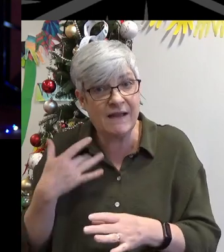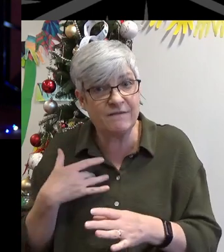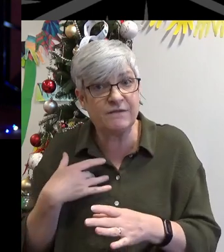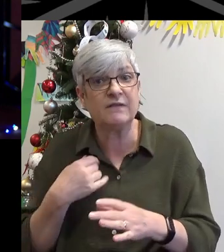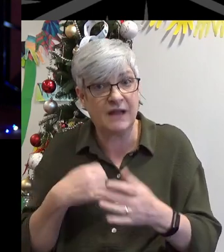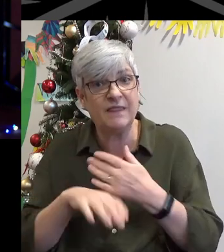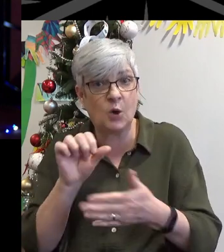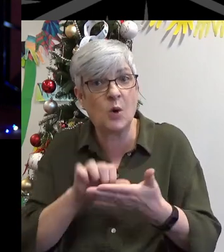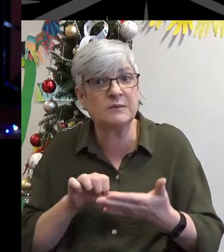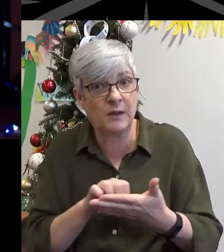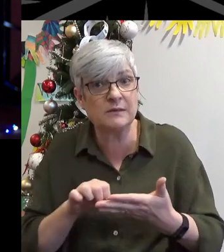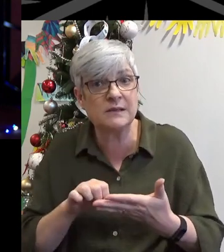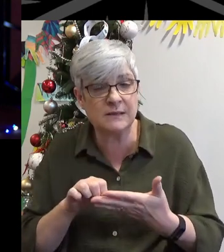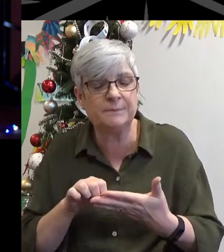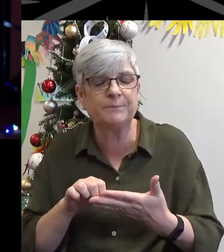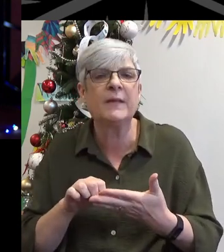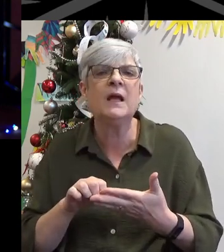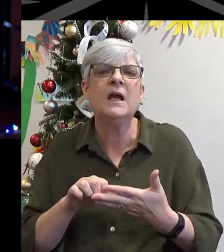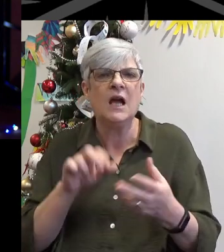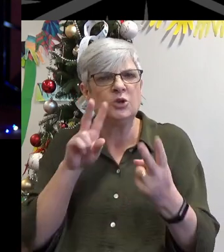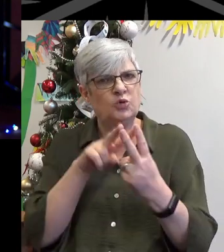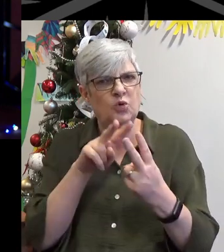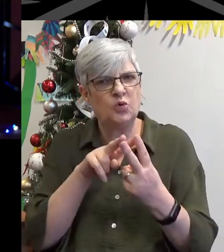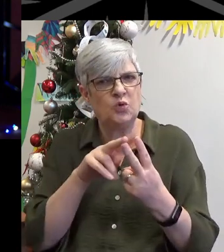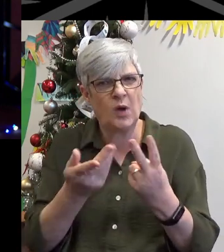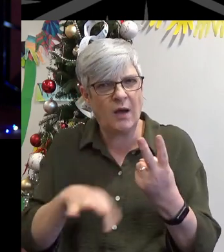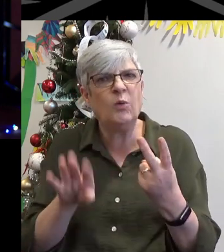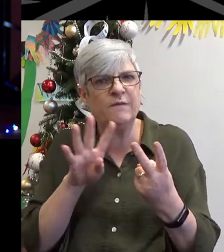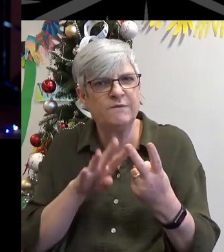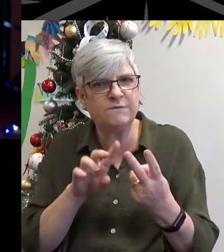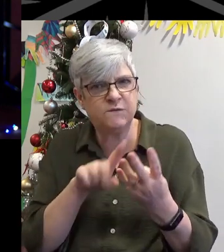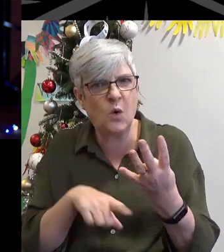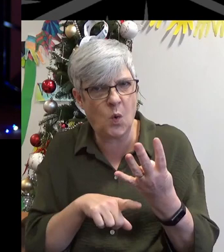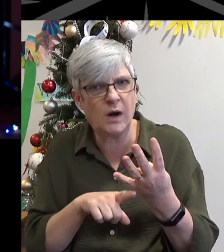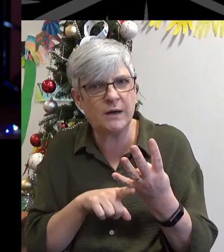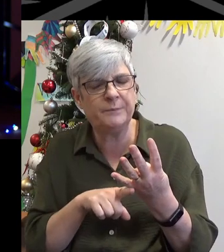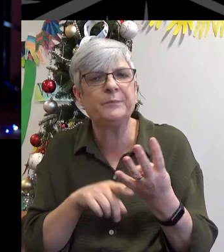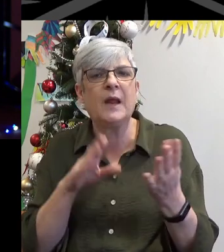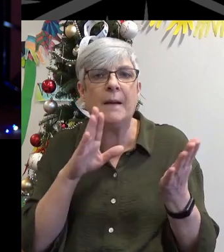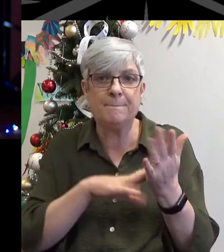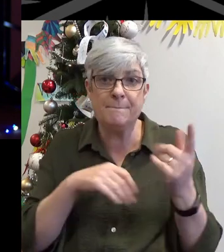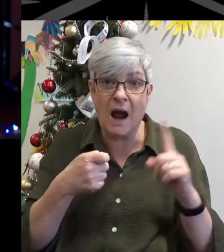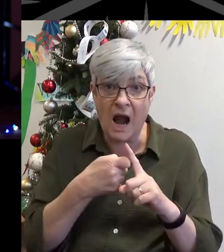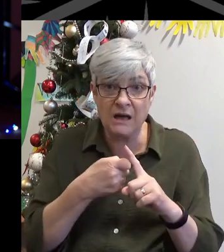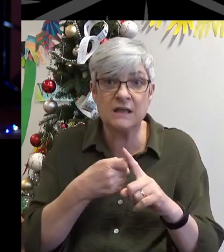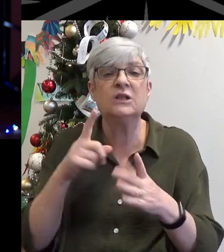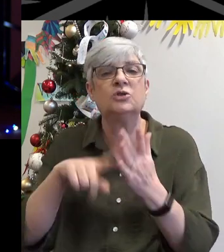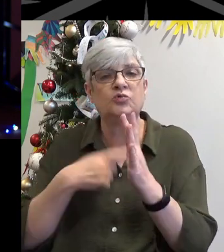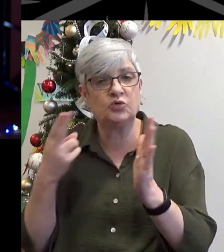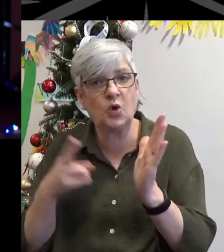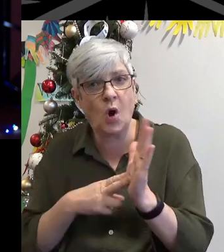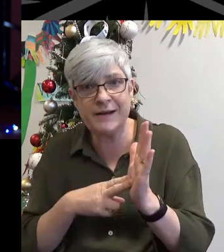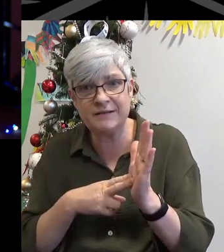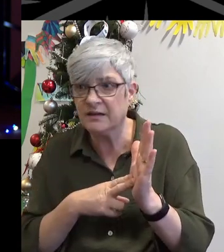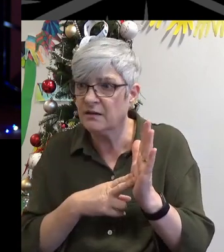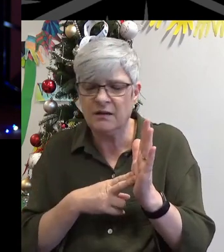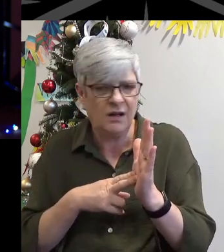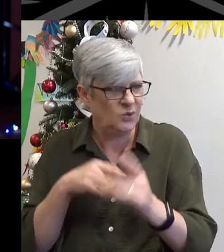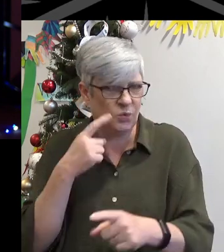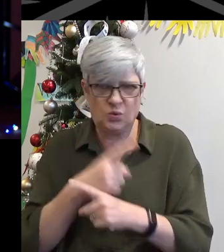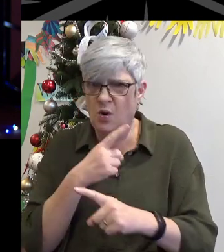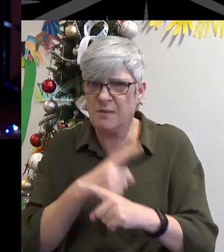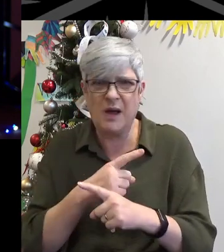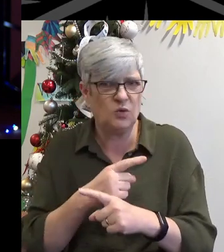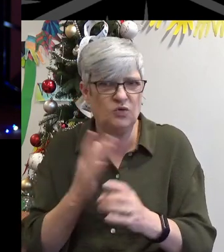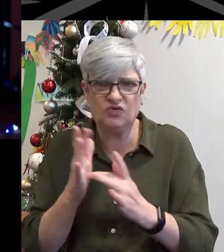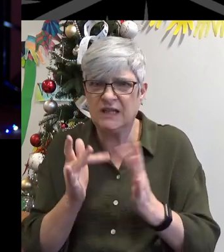John. And two of the four, Mark and John, don't even mention